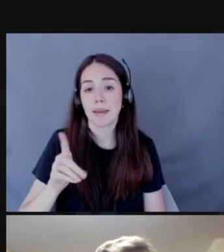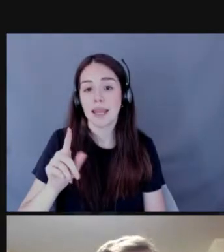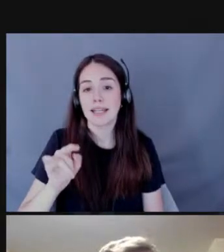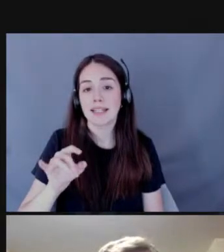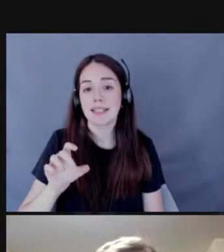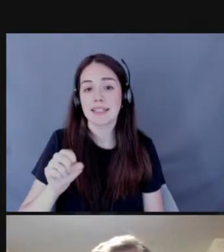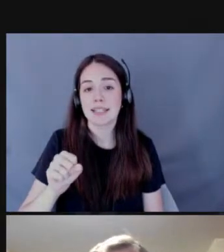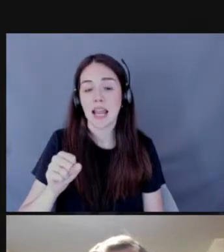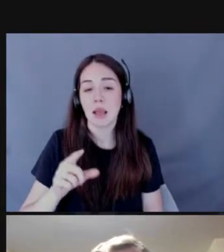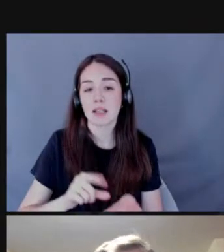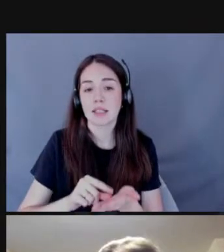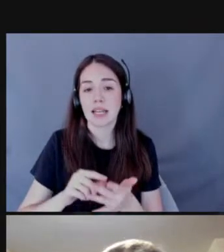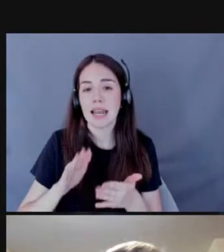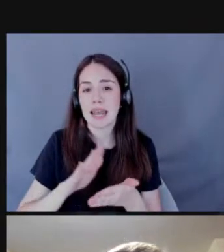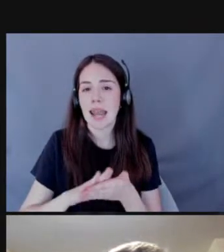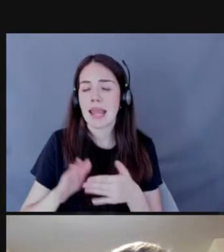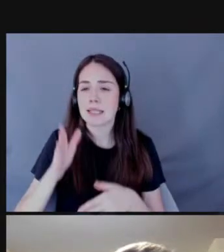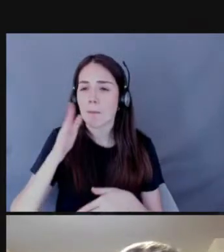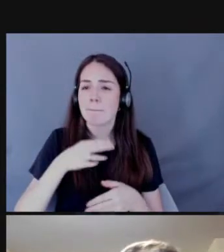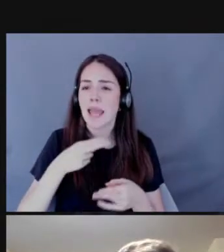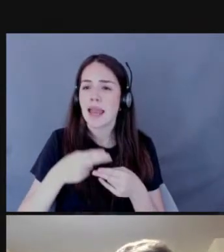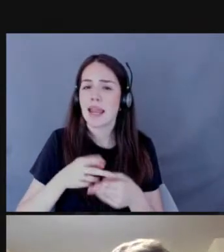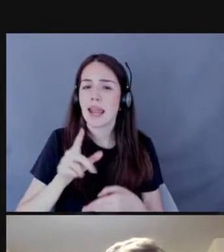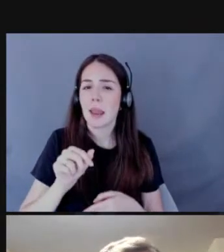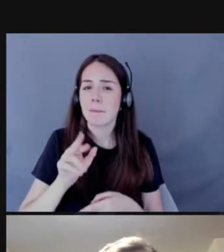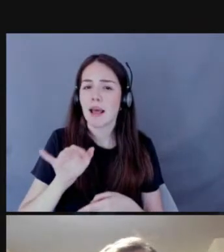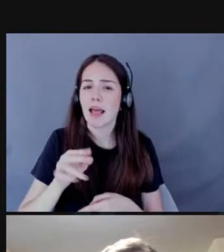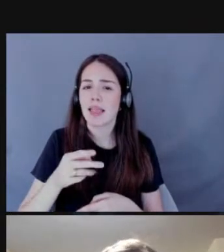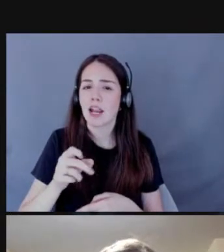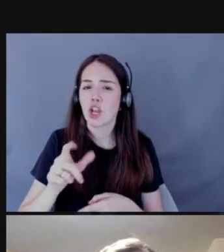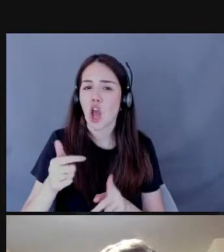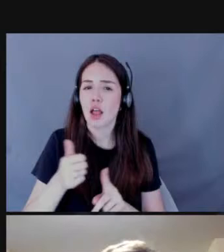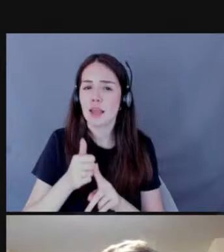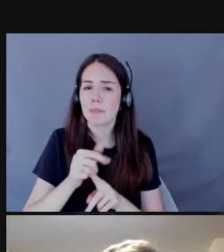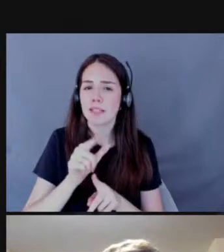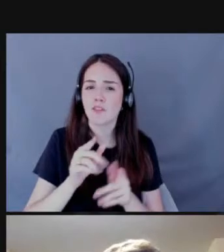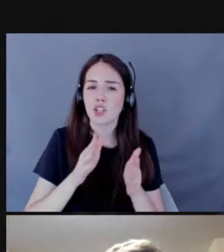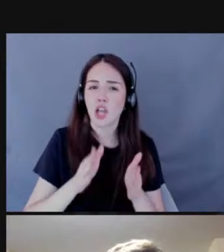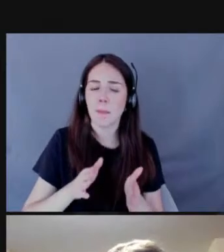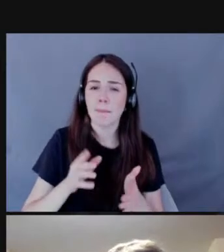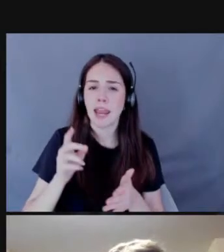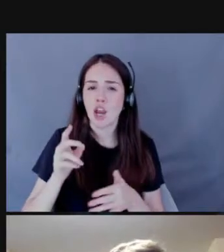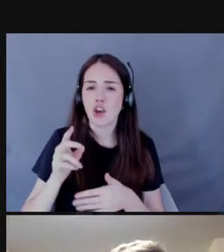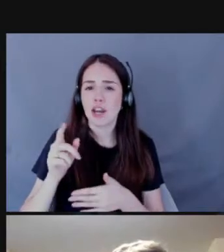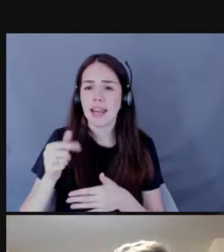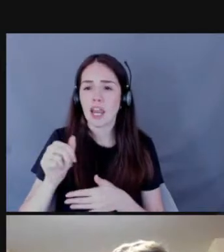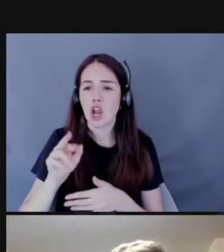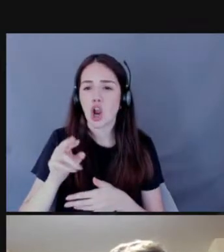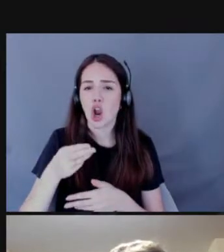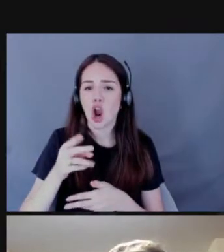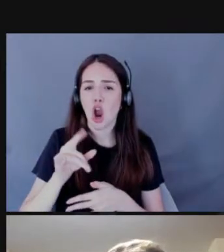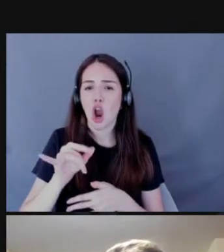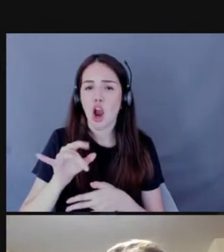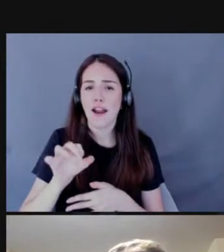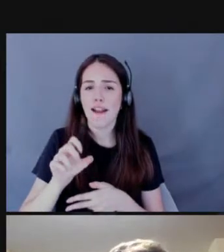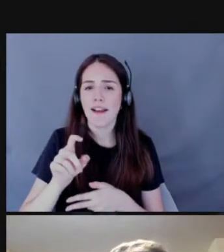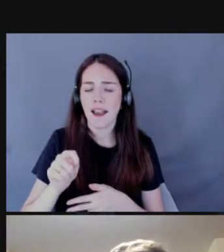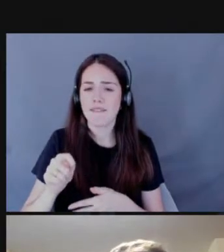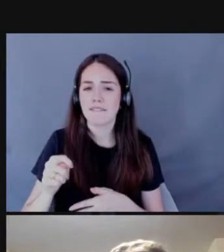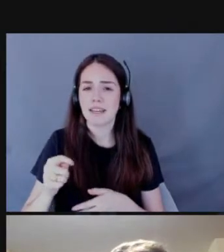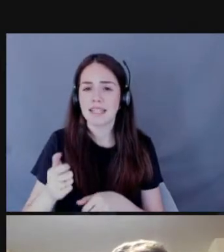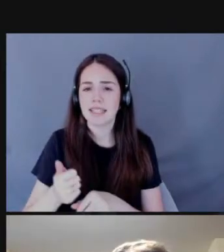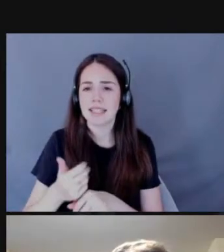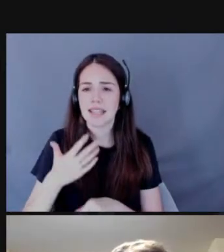nice man there named Larry Hall, who was a librarian and archivist, who sent me in the era